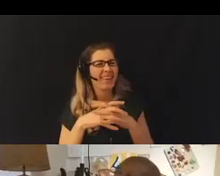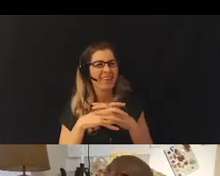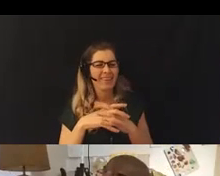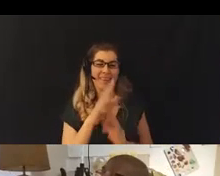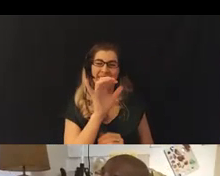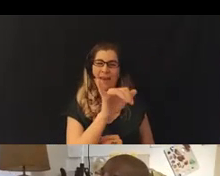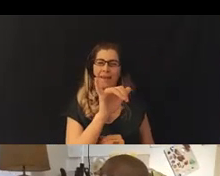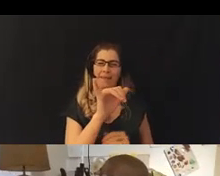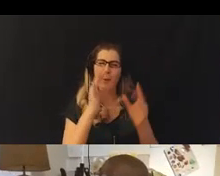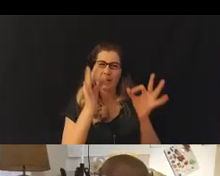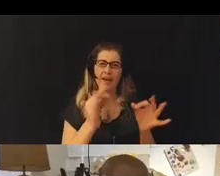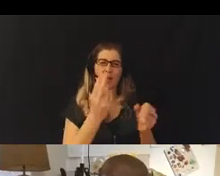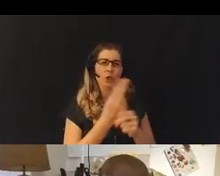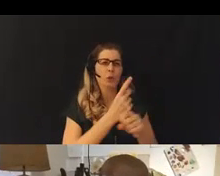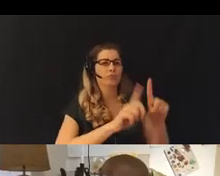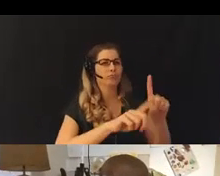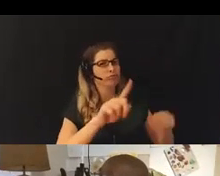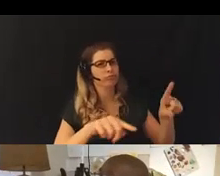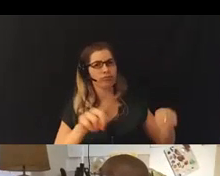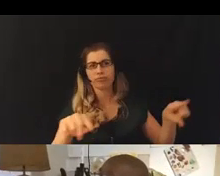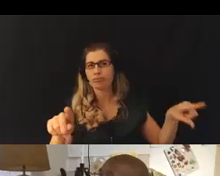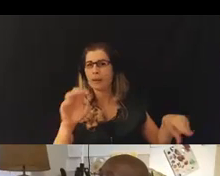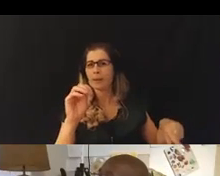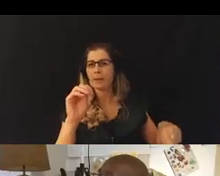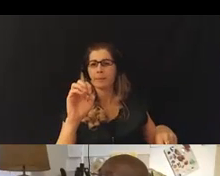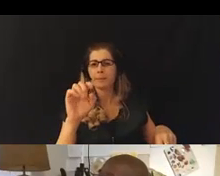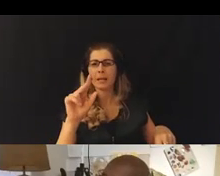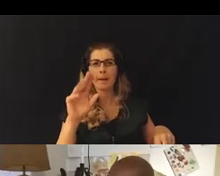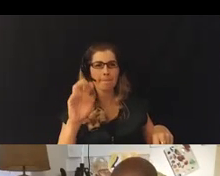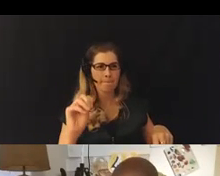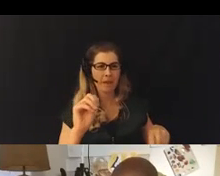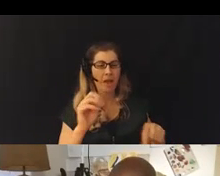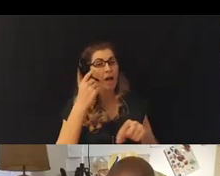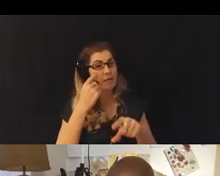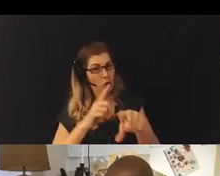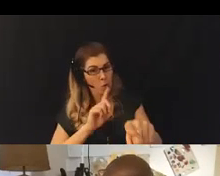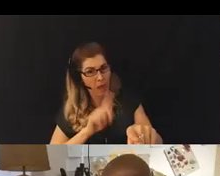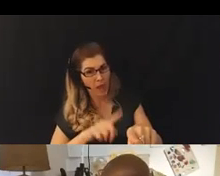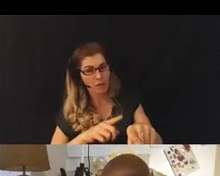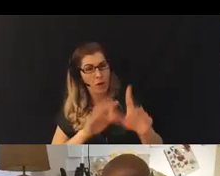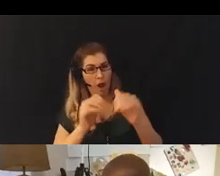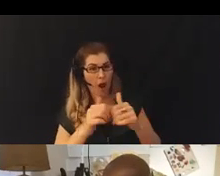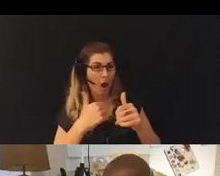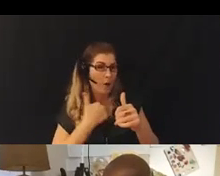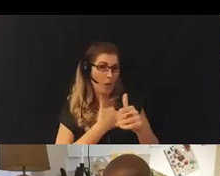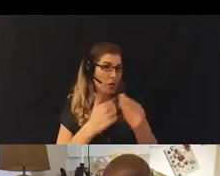we definitely use a variety of material and medium. And I think the answer to your question of how we go about choosing it,